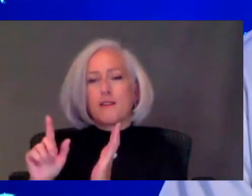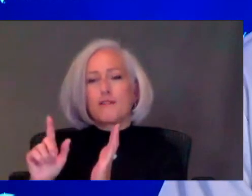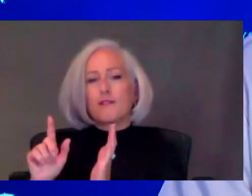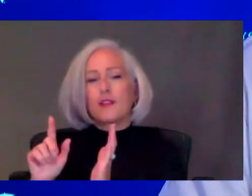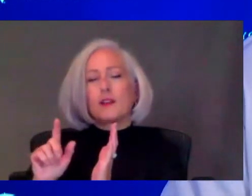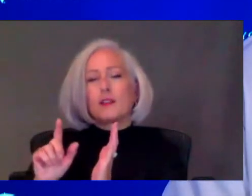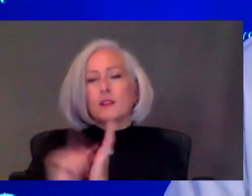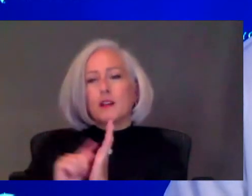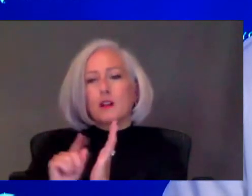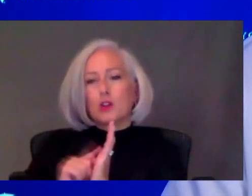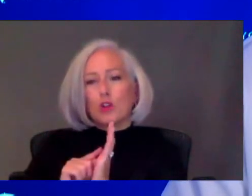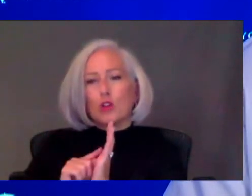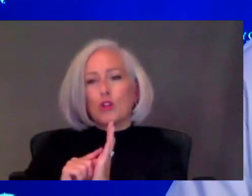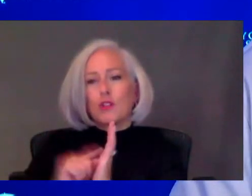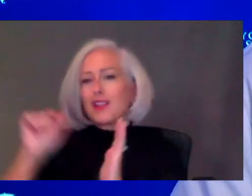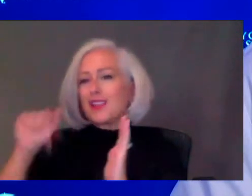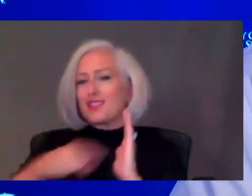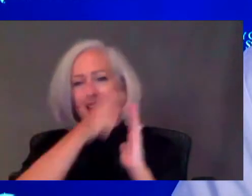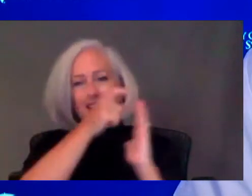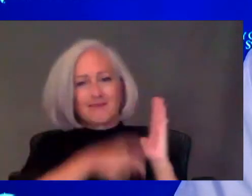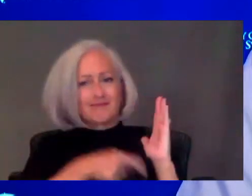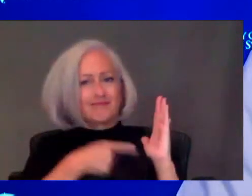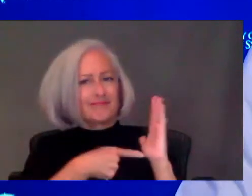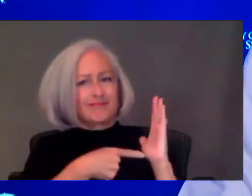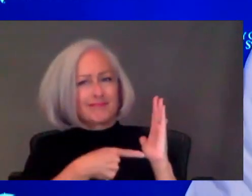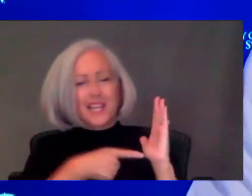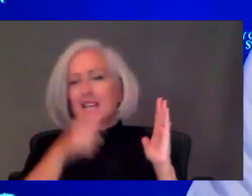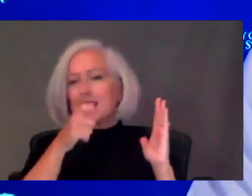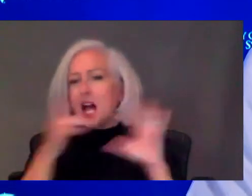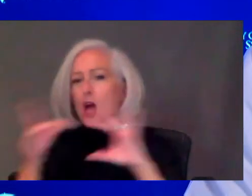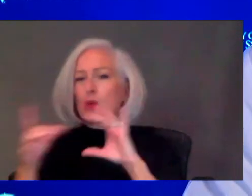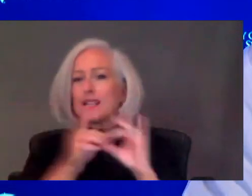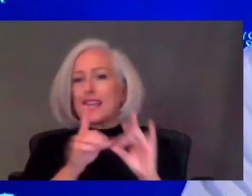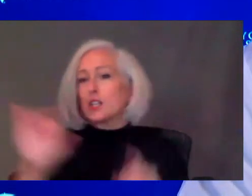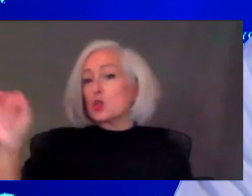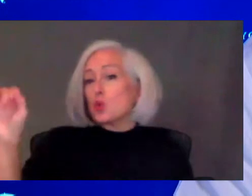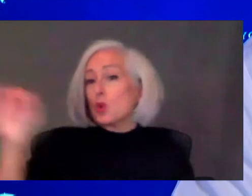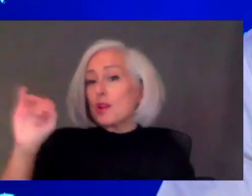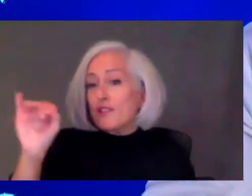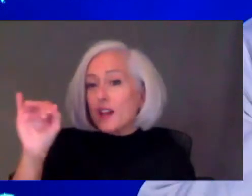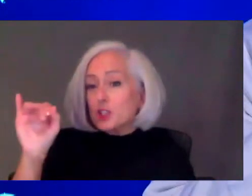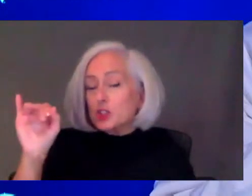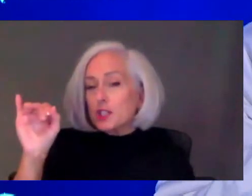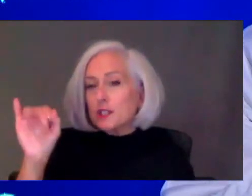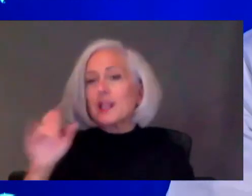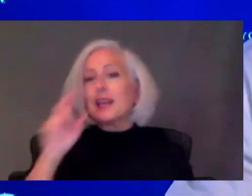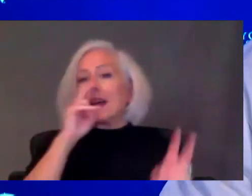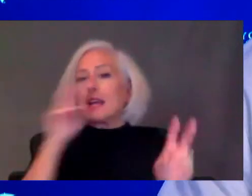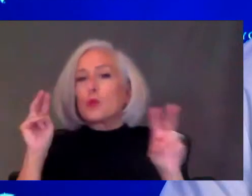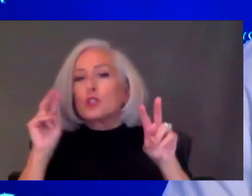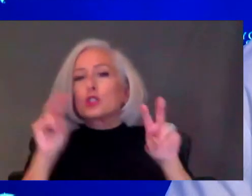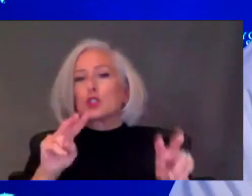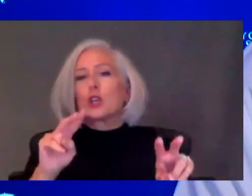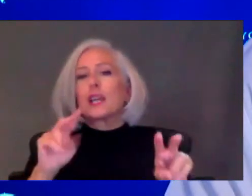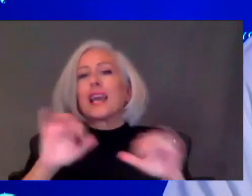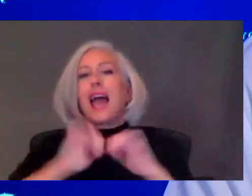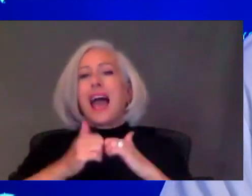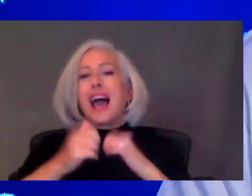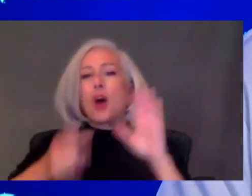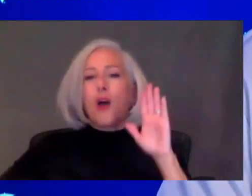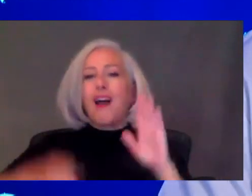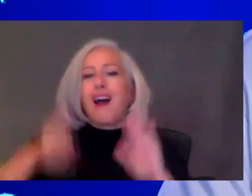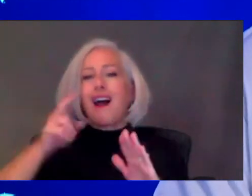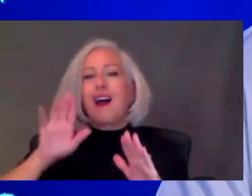in that study, only 25 infections. And then nobody gets really sick and nobody dies. And that's if you go look at the Cutter data, it's the same thing. Yeah, the antibody levels may